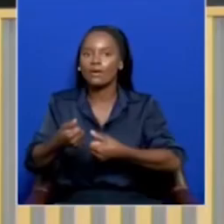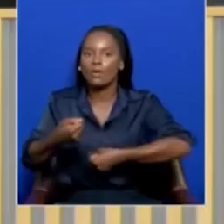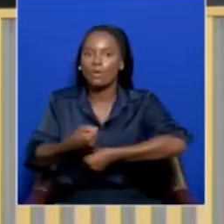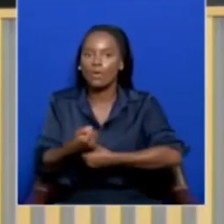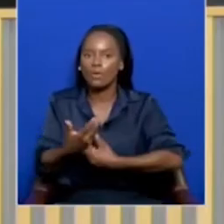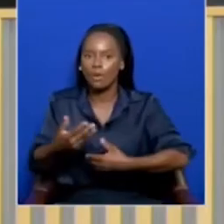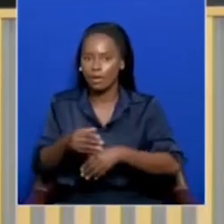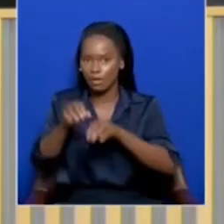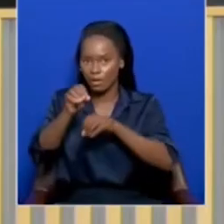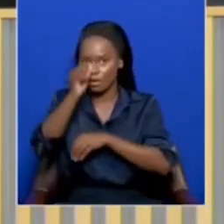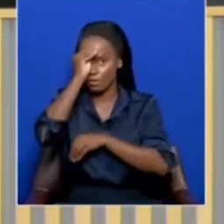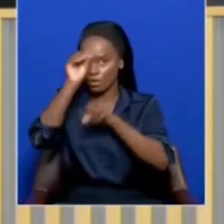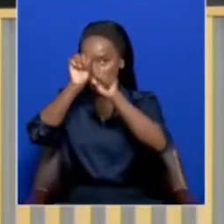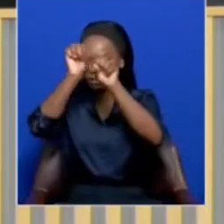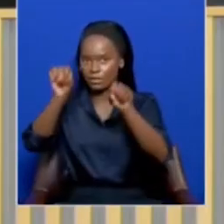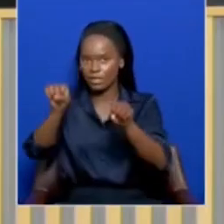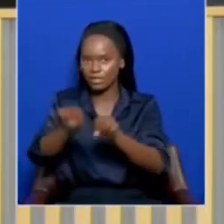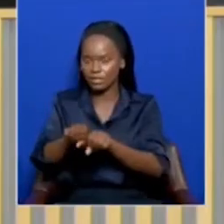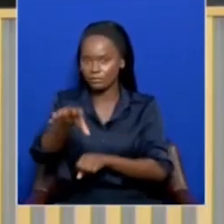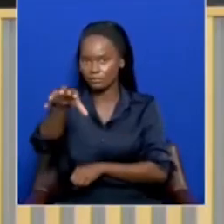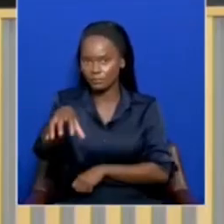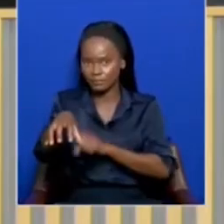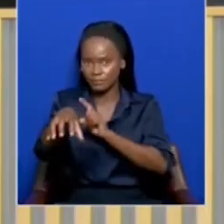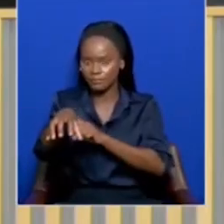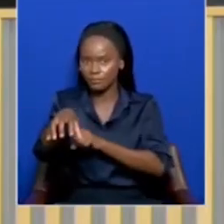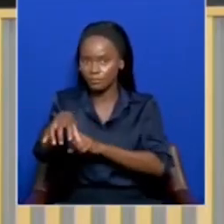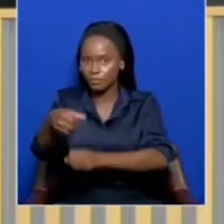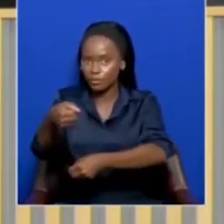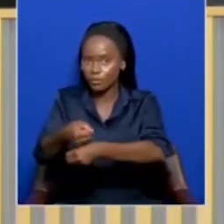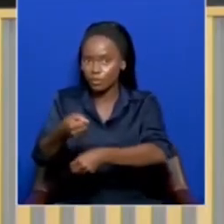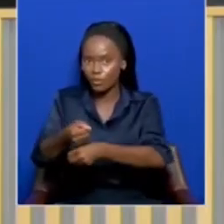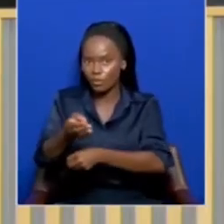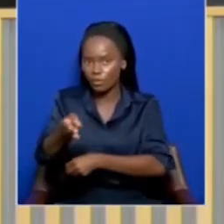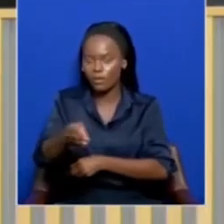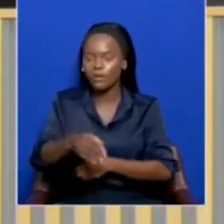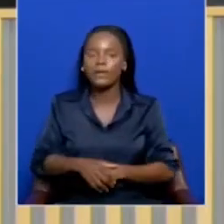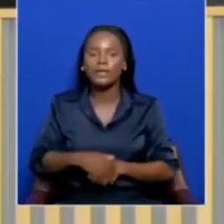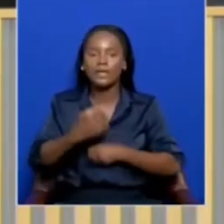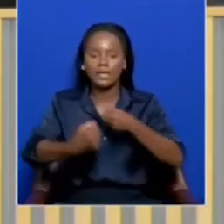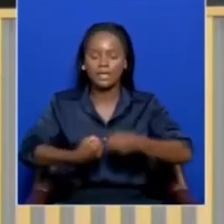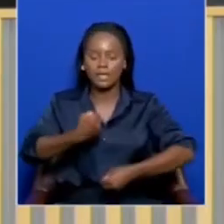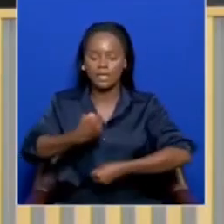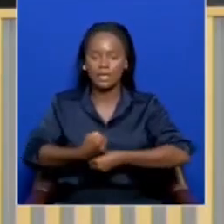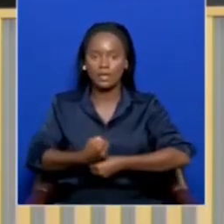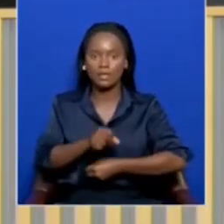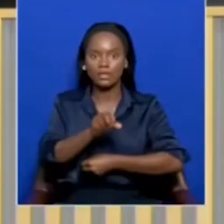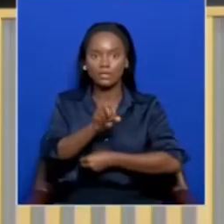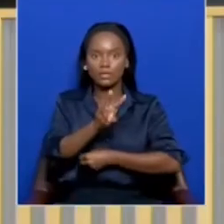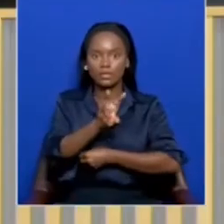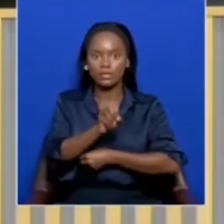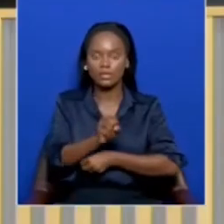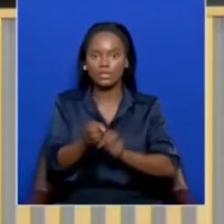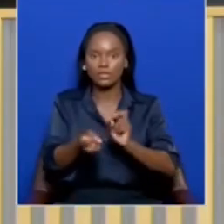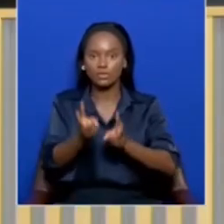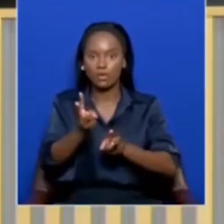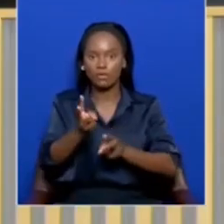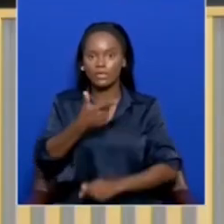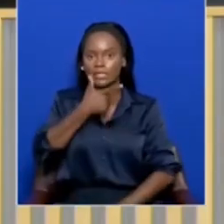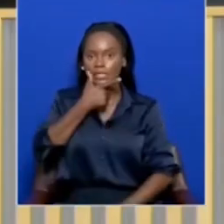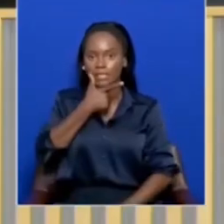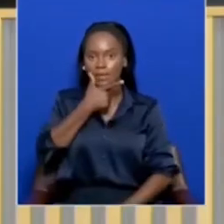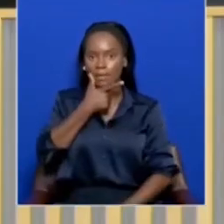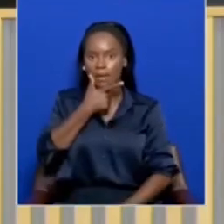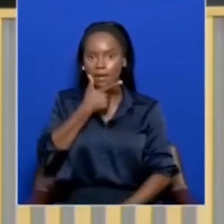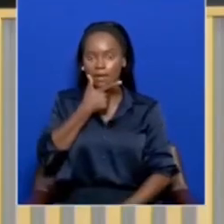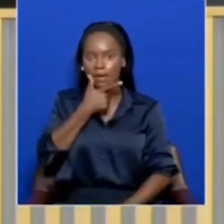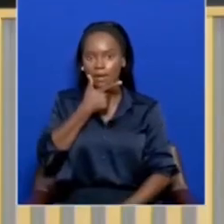In December 2012, when I was back at the station, I was then approached by the members